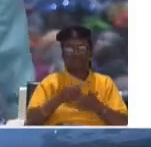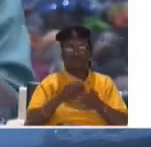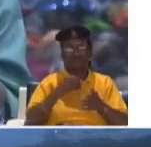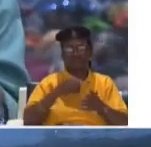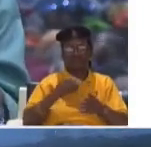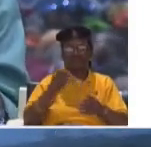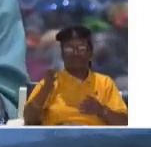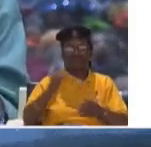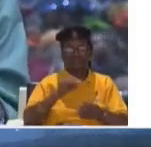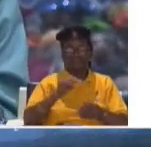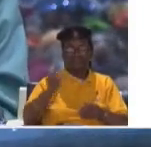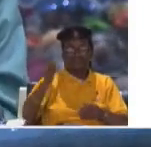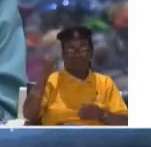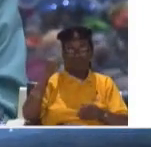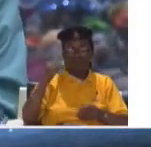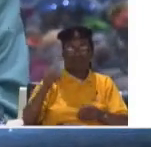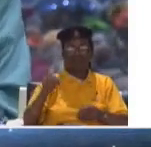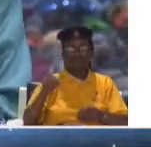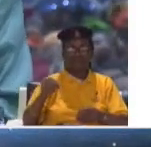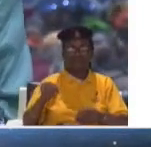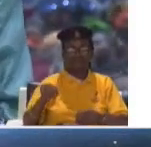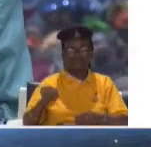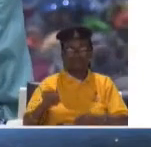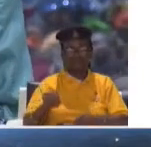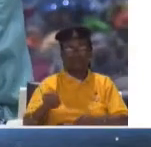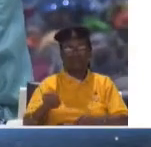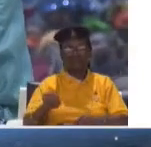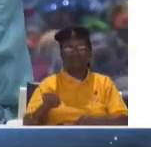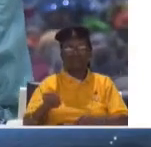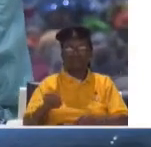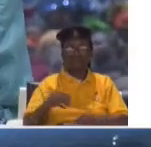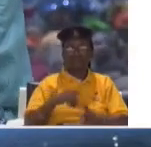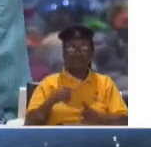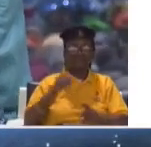The moment he said, let there be light,